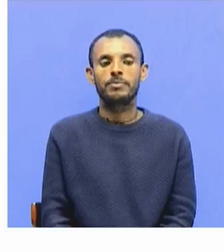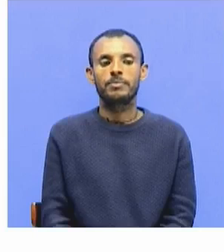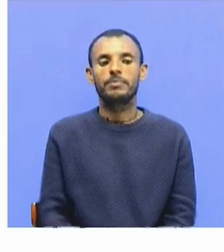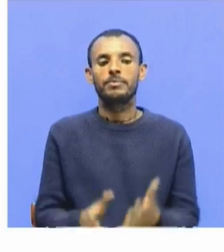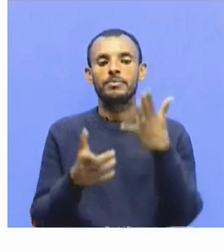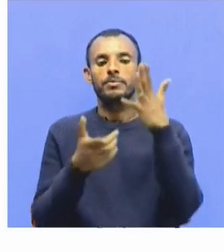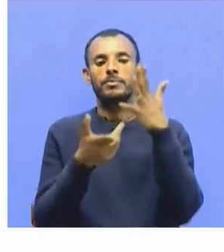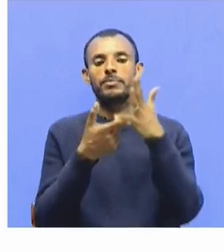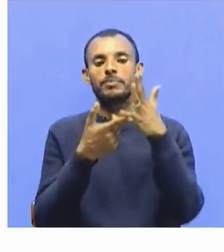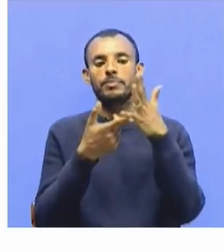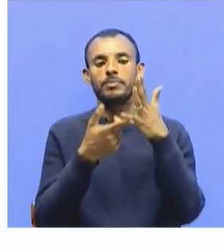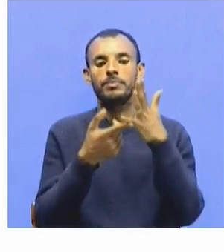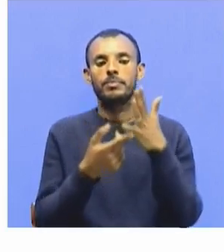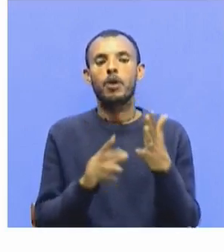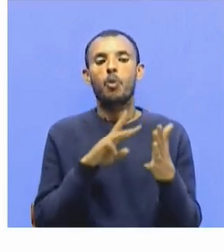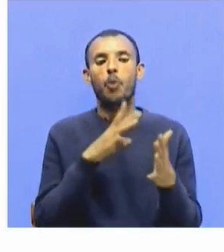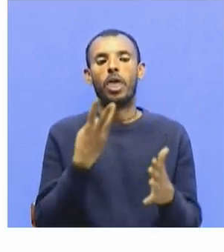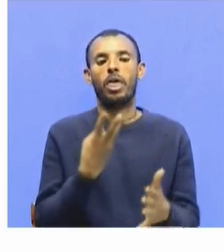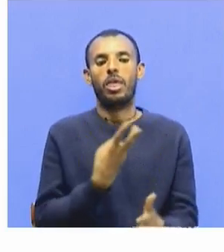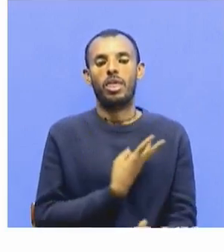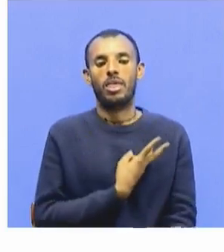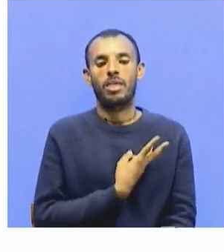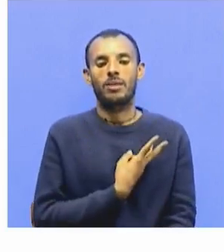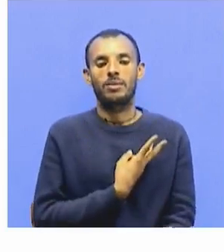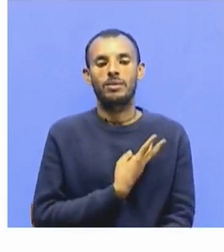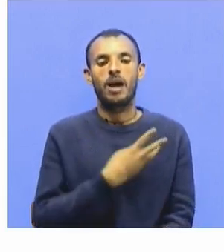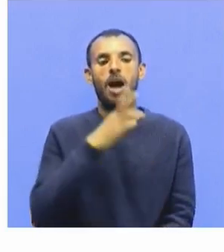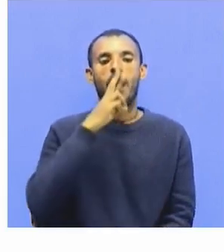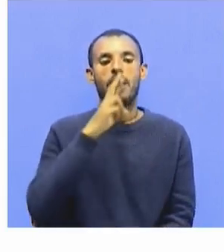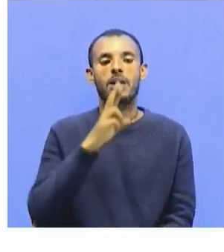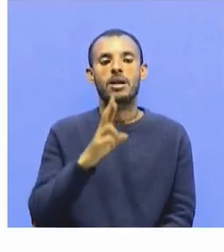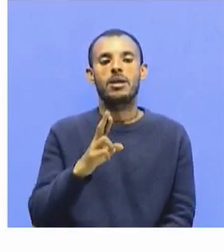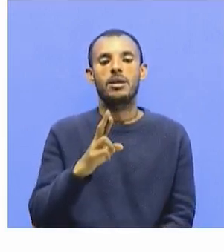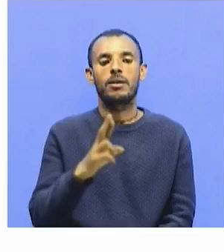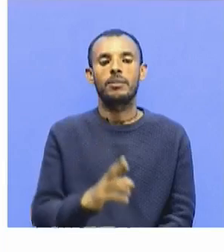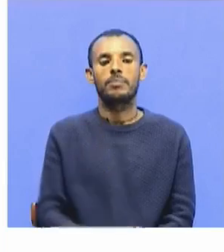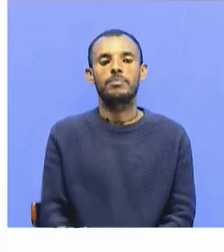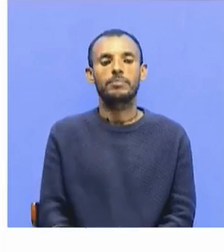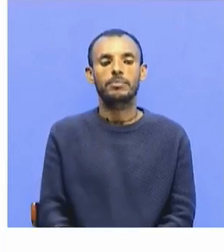5. We are